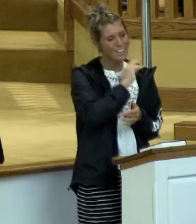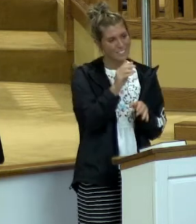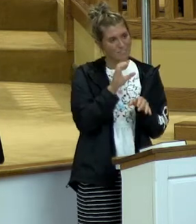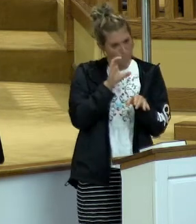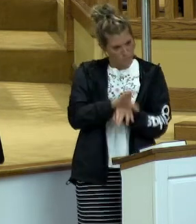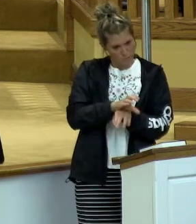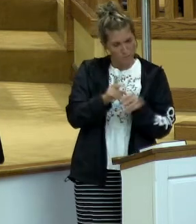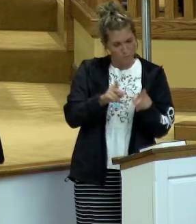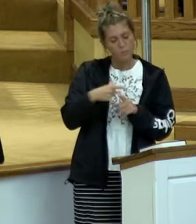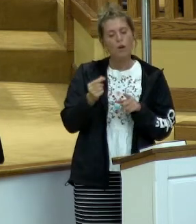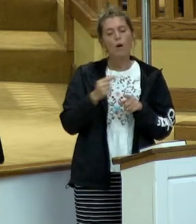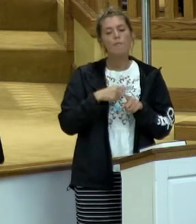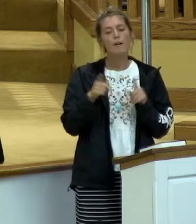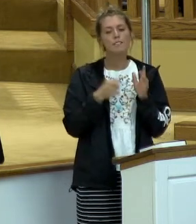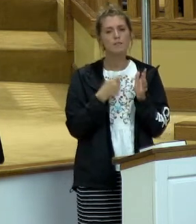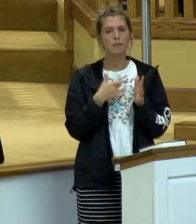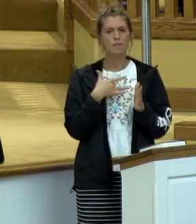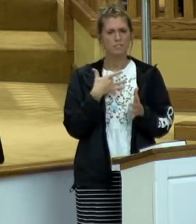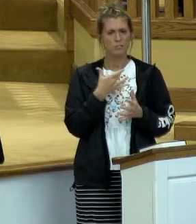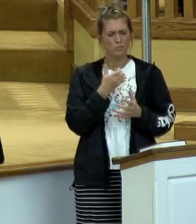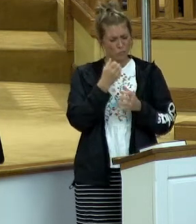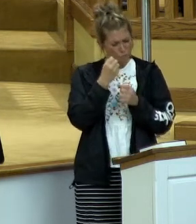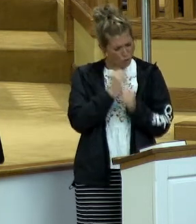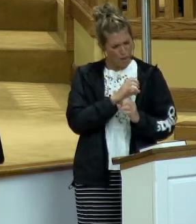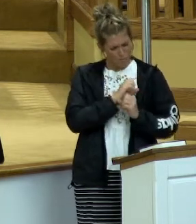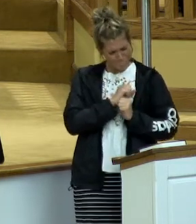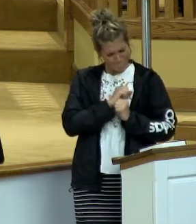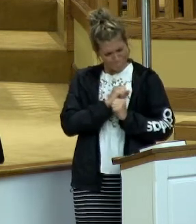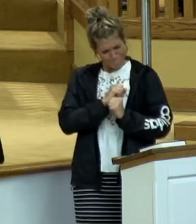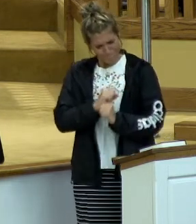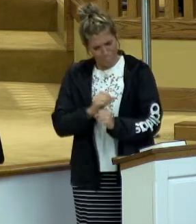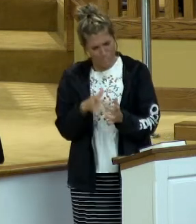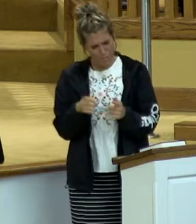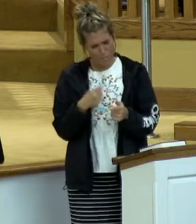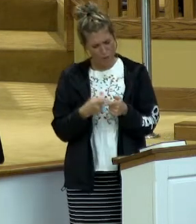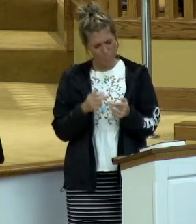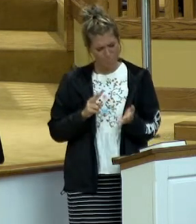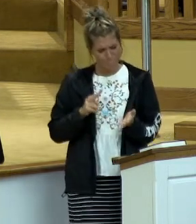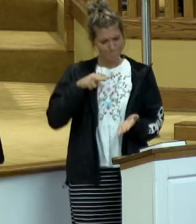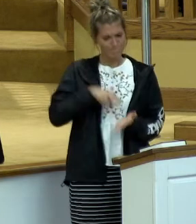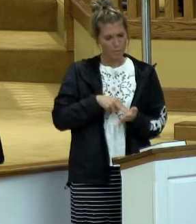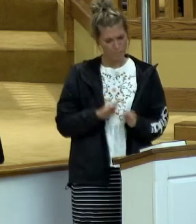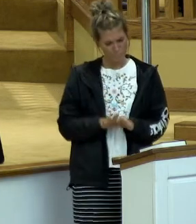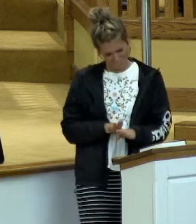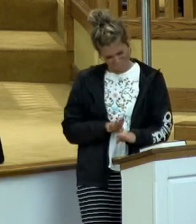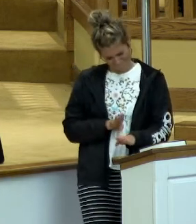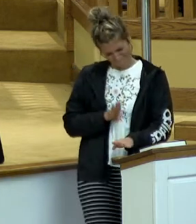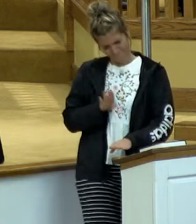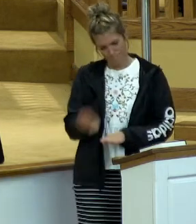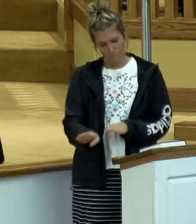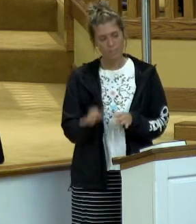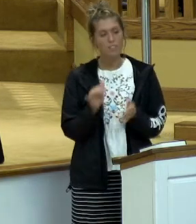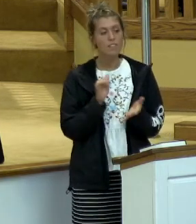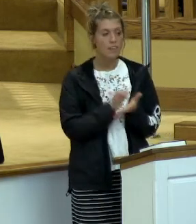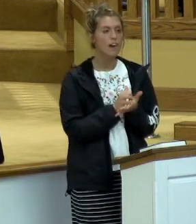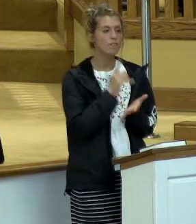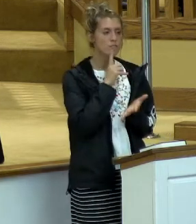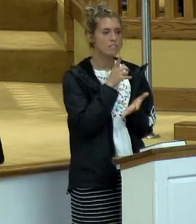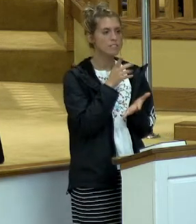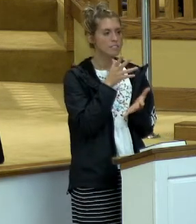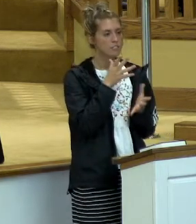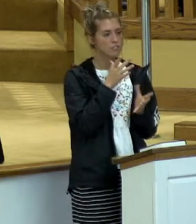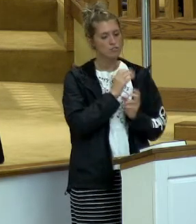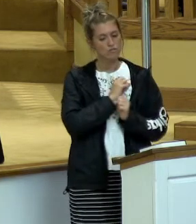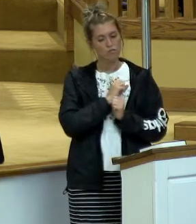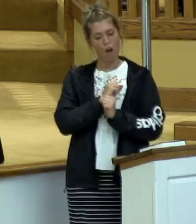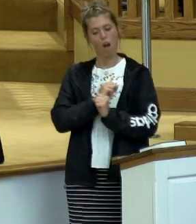people go to the altar, but there's sometimes such a strong draw, and there's something about standing up and stepping out that just,